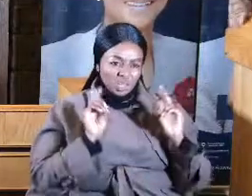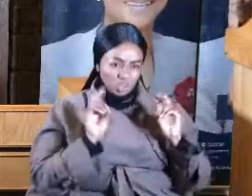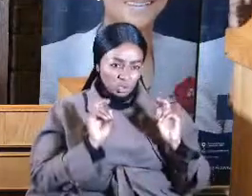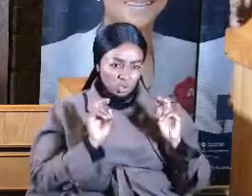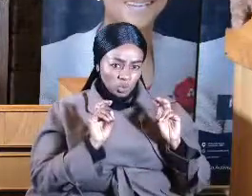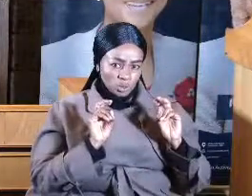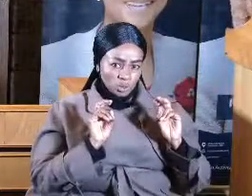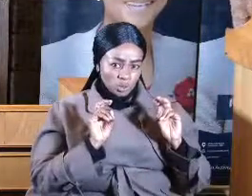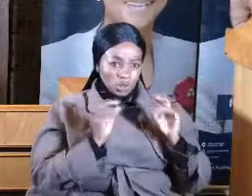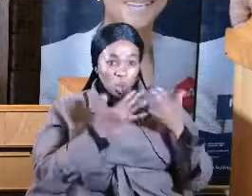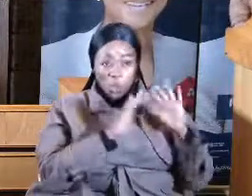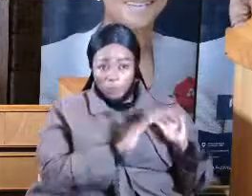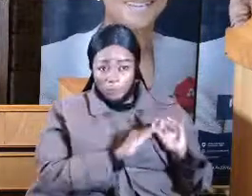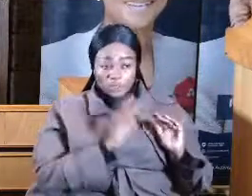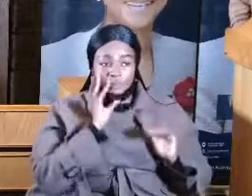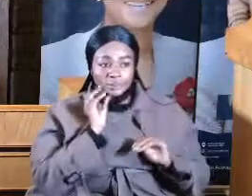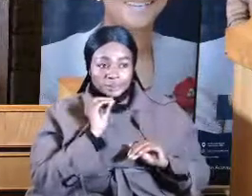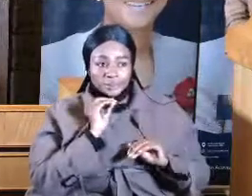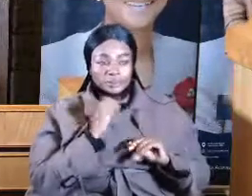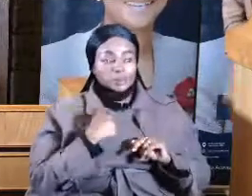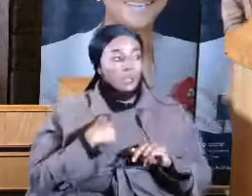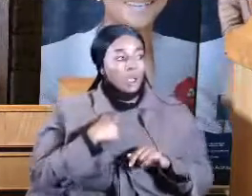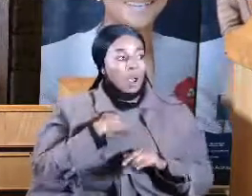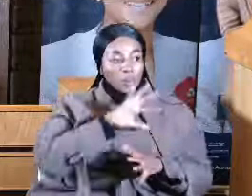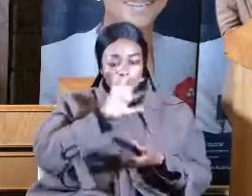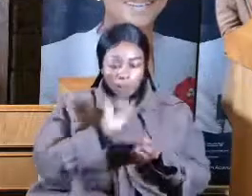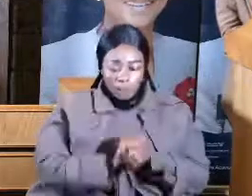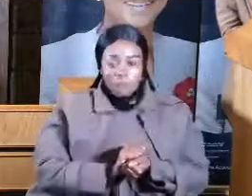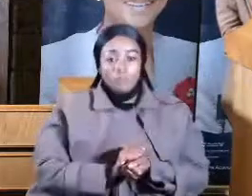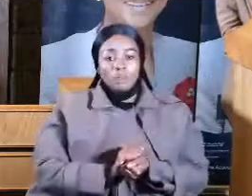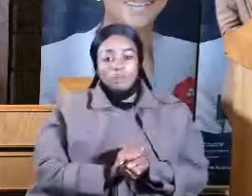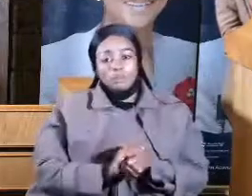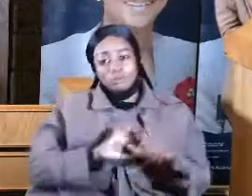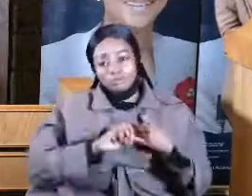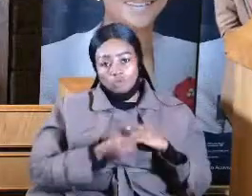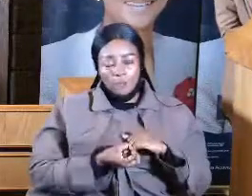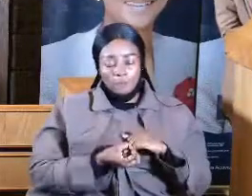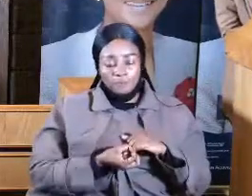the community faces. So I'm just going to get straight into it.